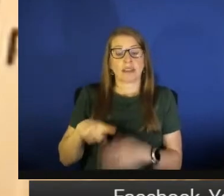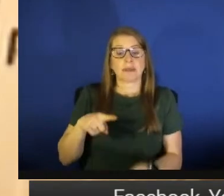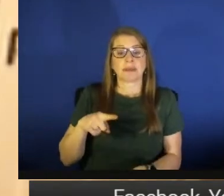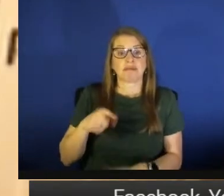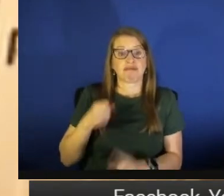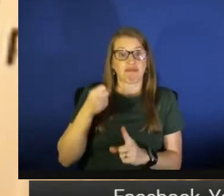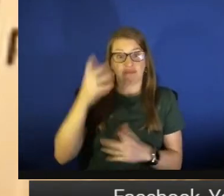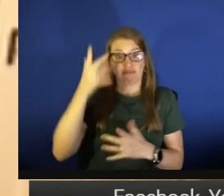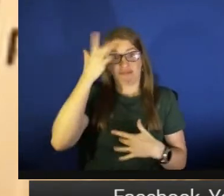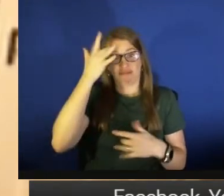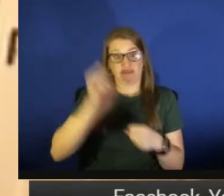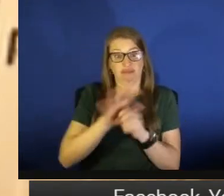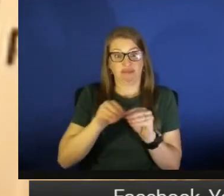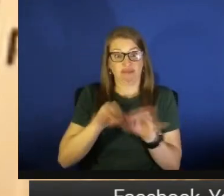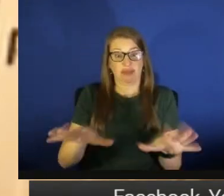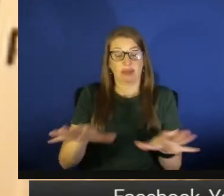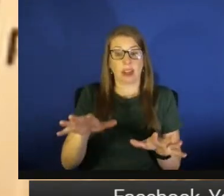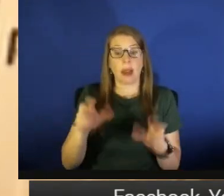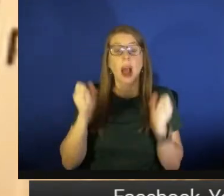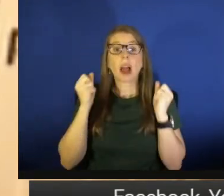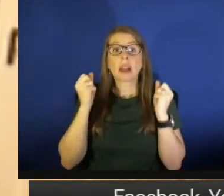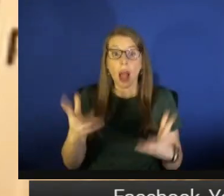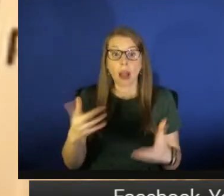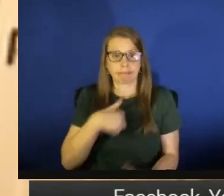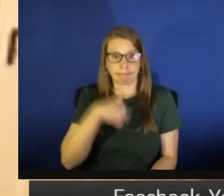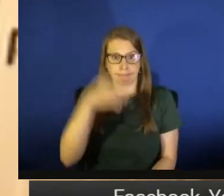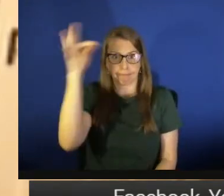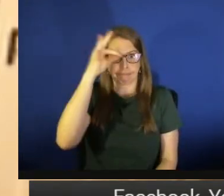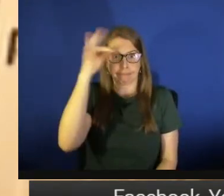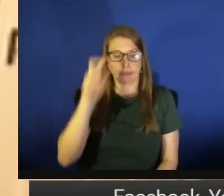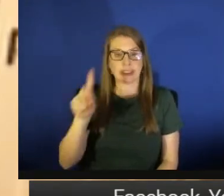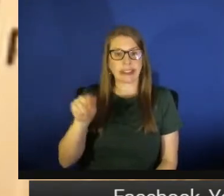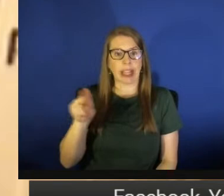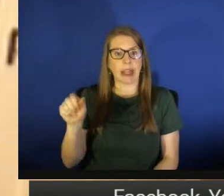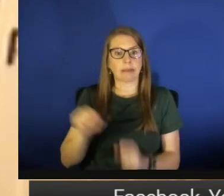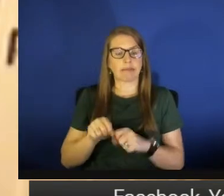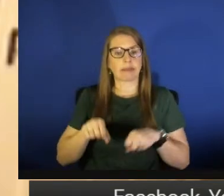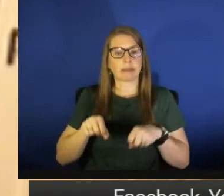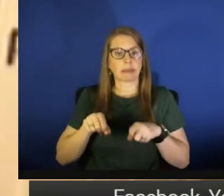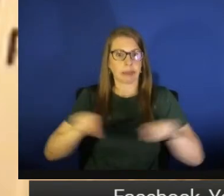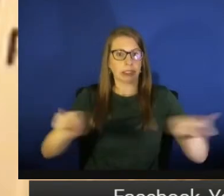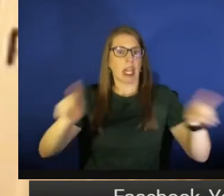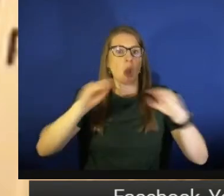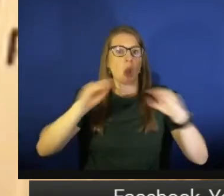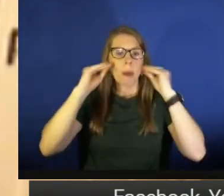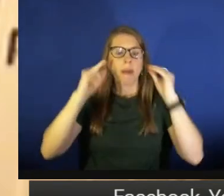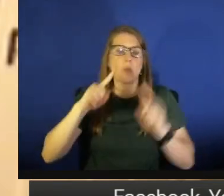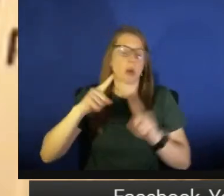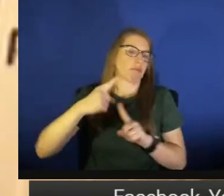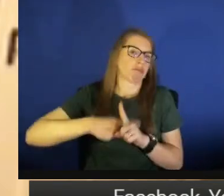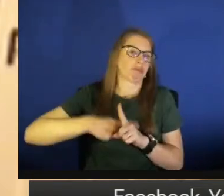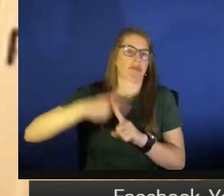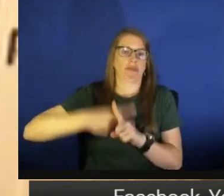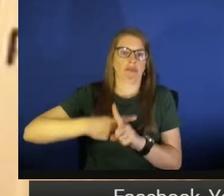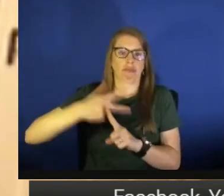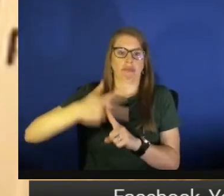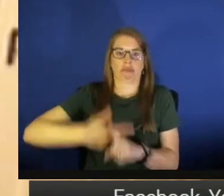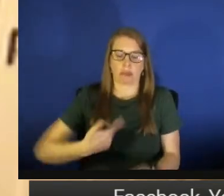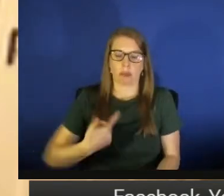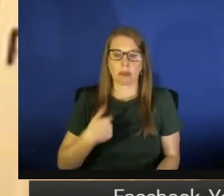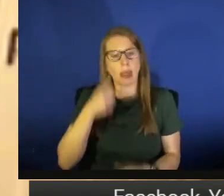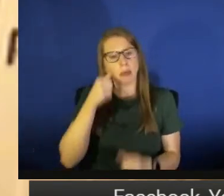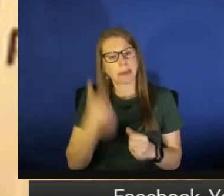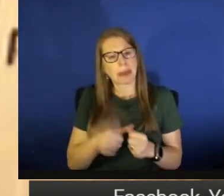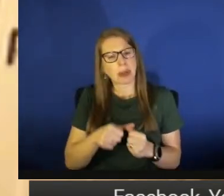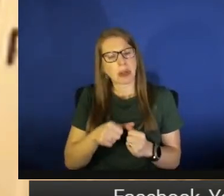so much that we didn't know. Dana and I were both sent home in the beginning for several months. And I remember, because we